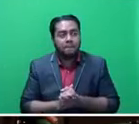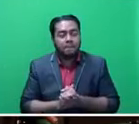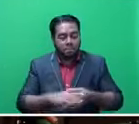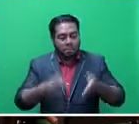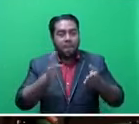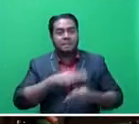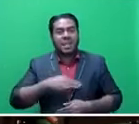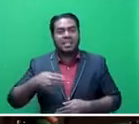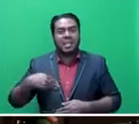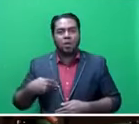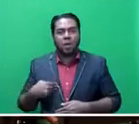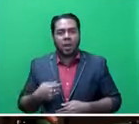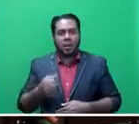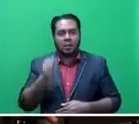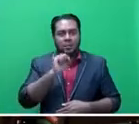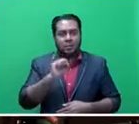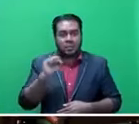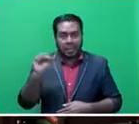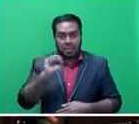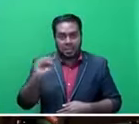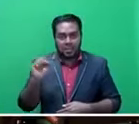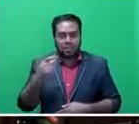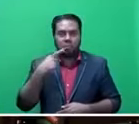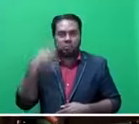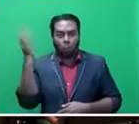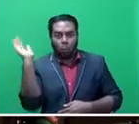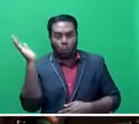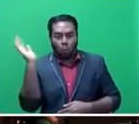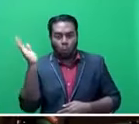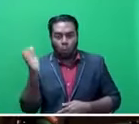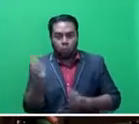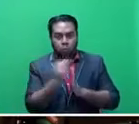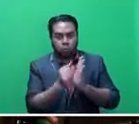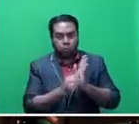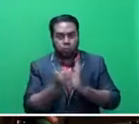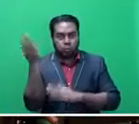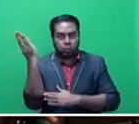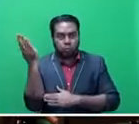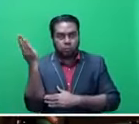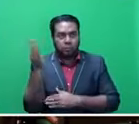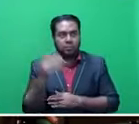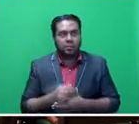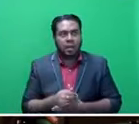Ministerial statements. Honourable members, I have been advised that there are no ministerial